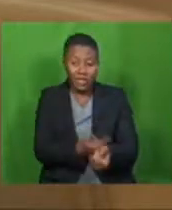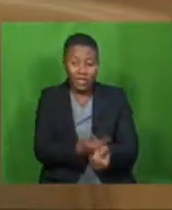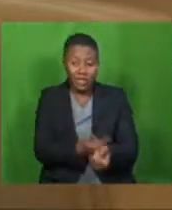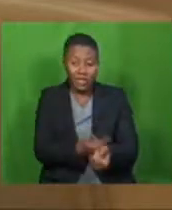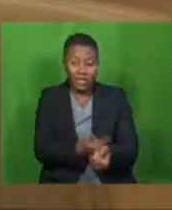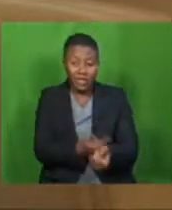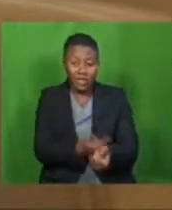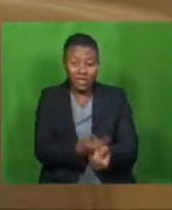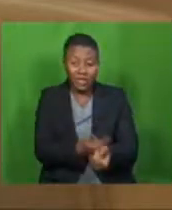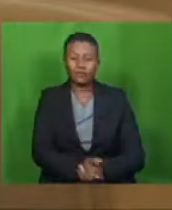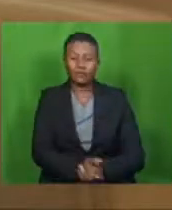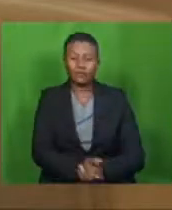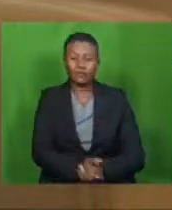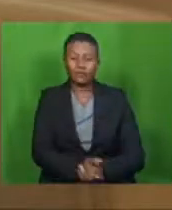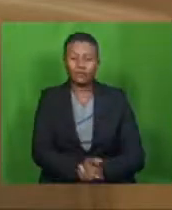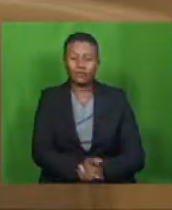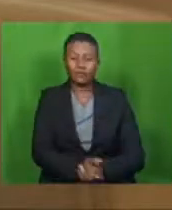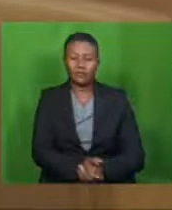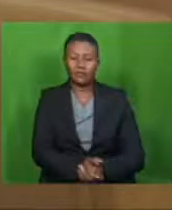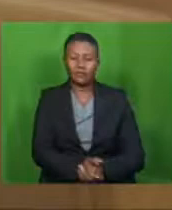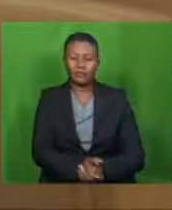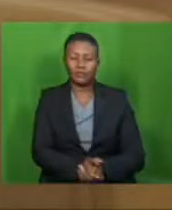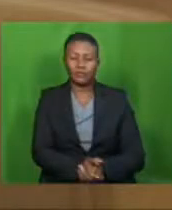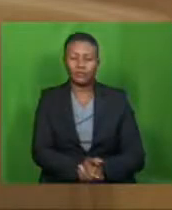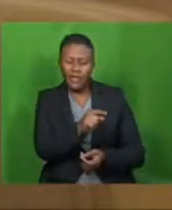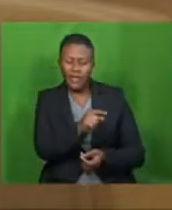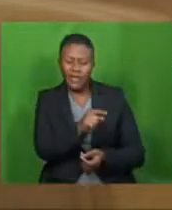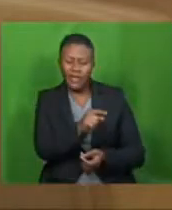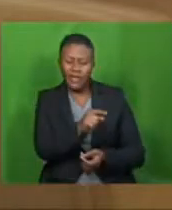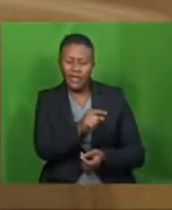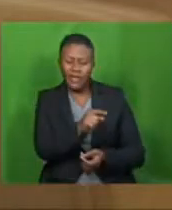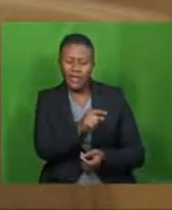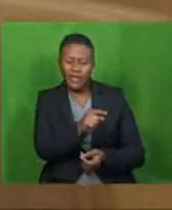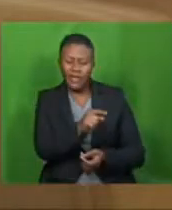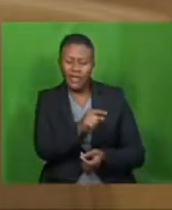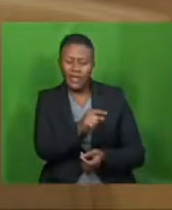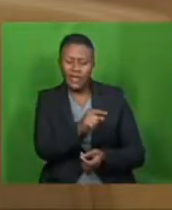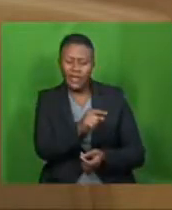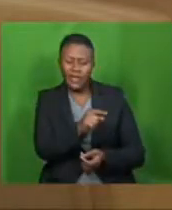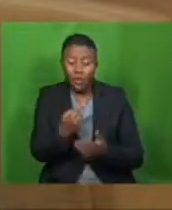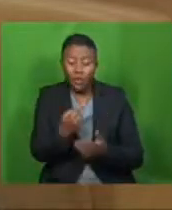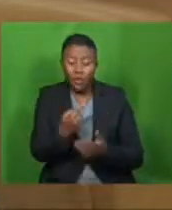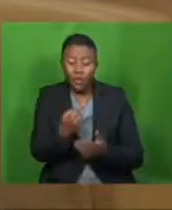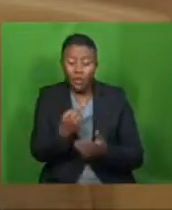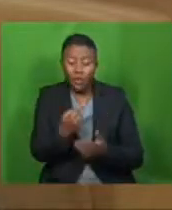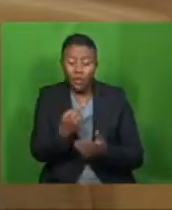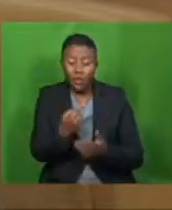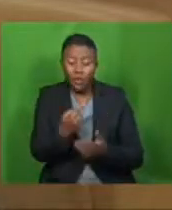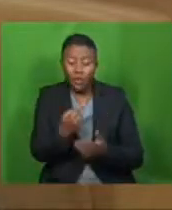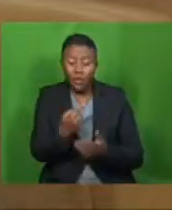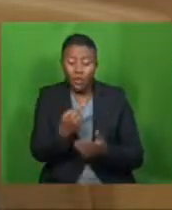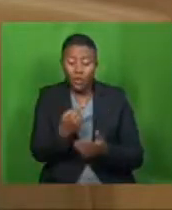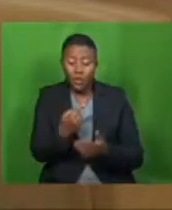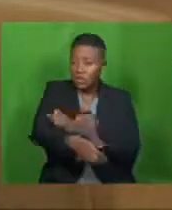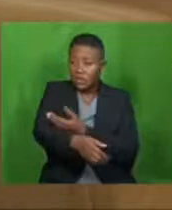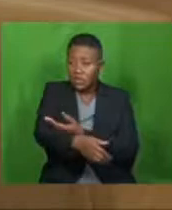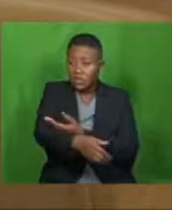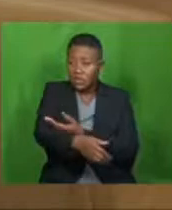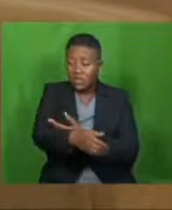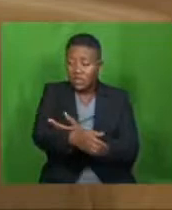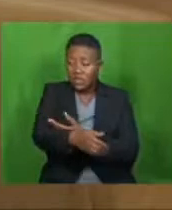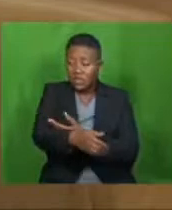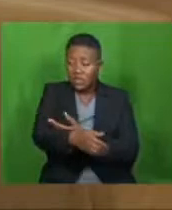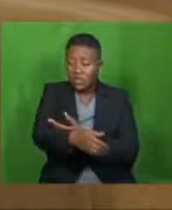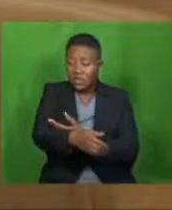an estimation of the temperature loss that we'll be receiving at the end of the